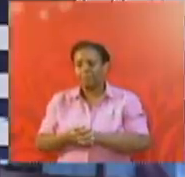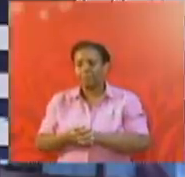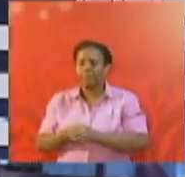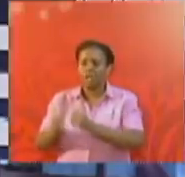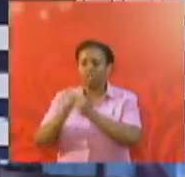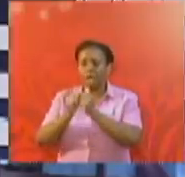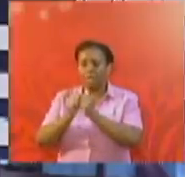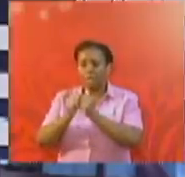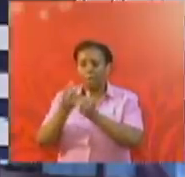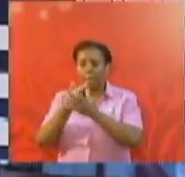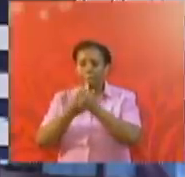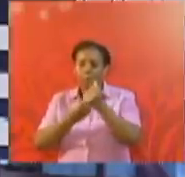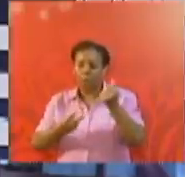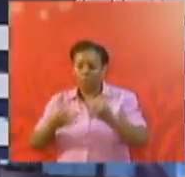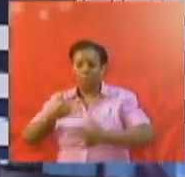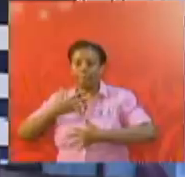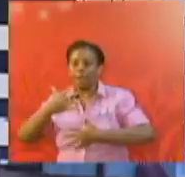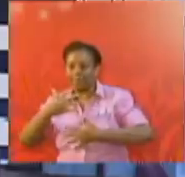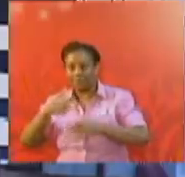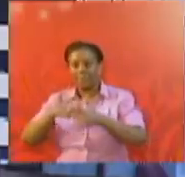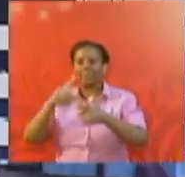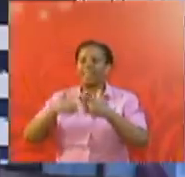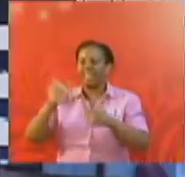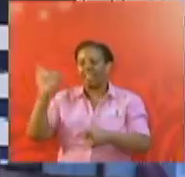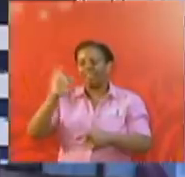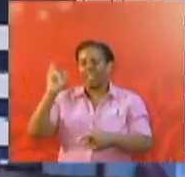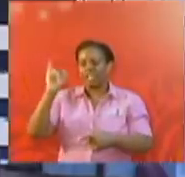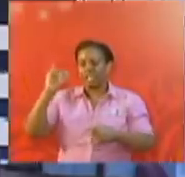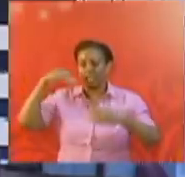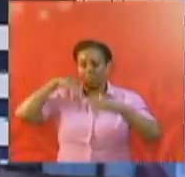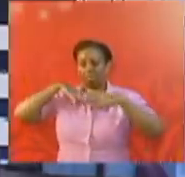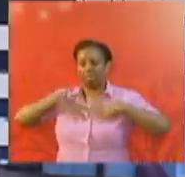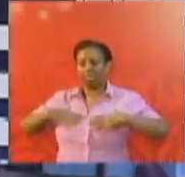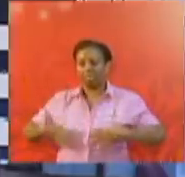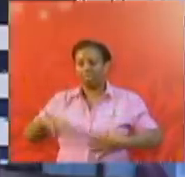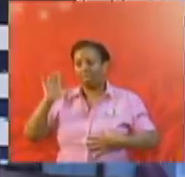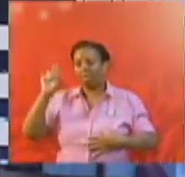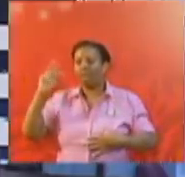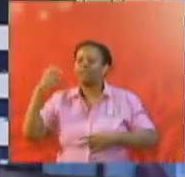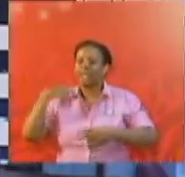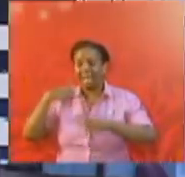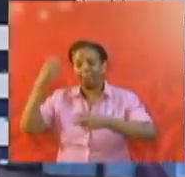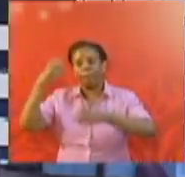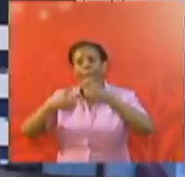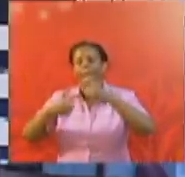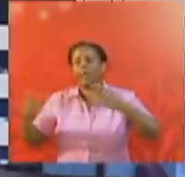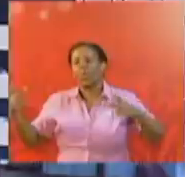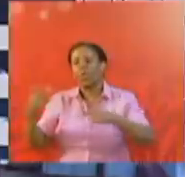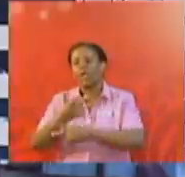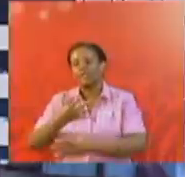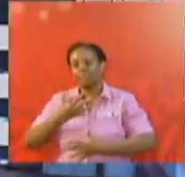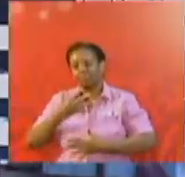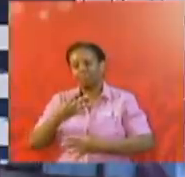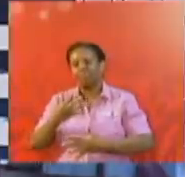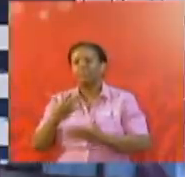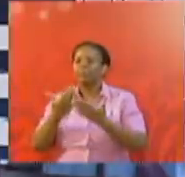life complicated in the lungs. You get difficulty breathing. Difficulty breathing meaning that you may be great at rest, sitting down and relaxing, you go okay, your